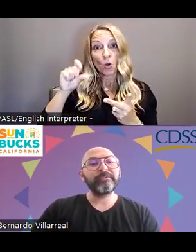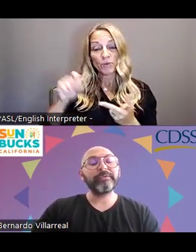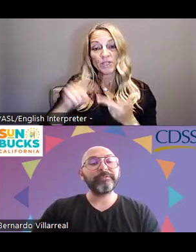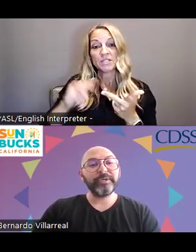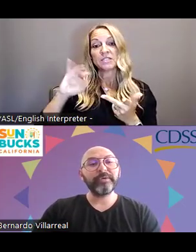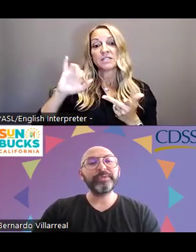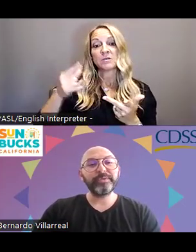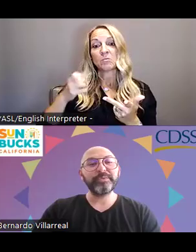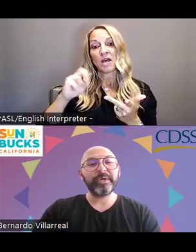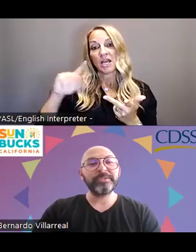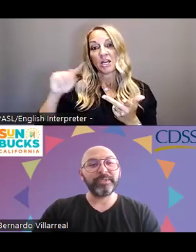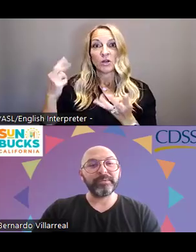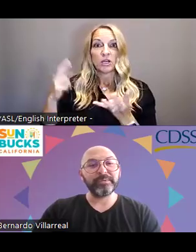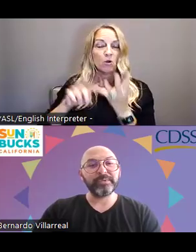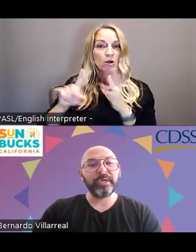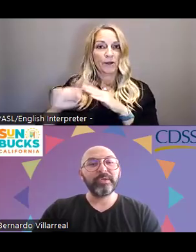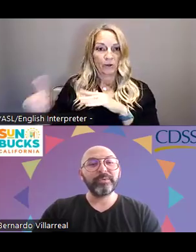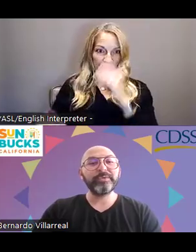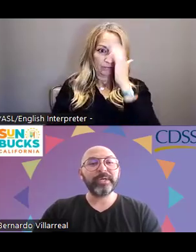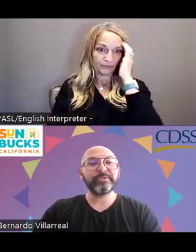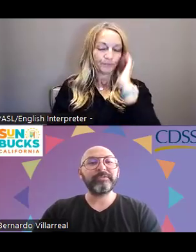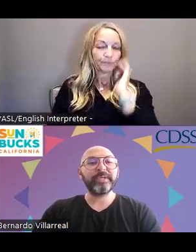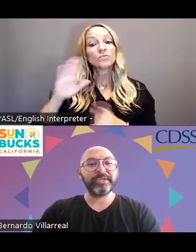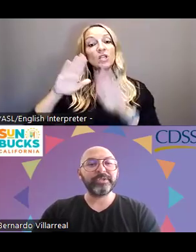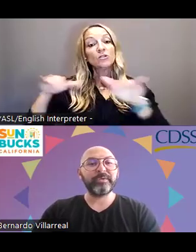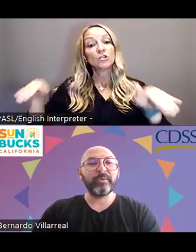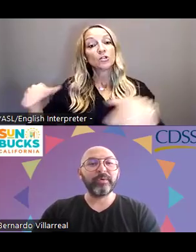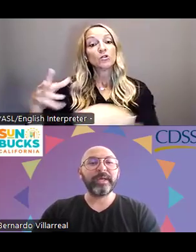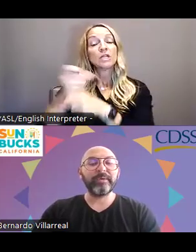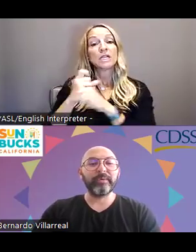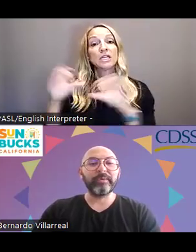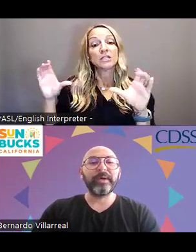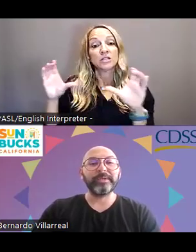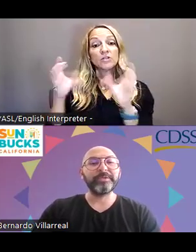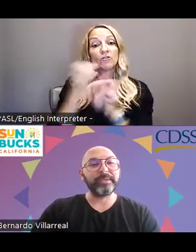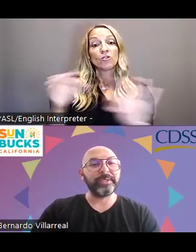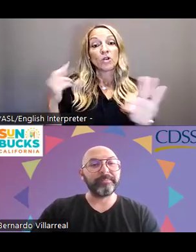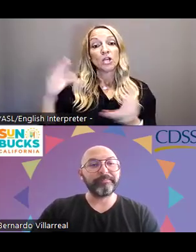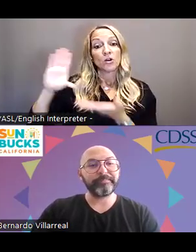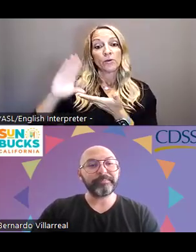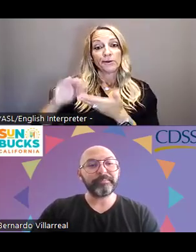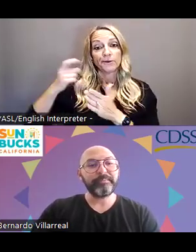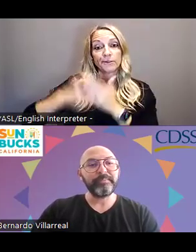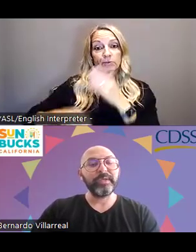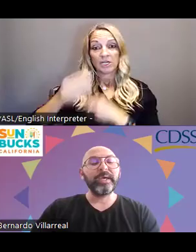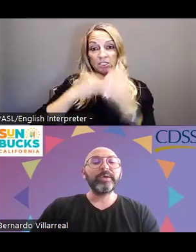certified for free or reduced price meals through direct certification or categorical